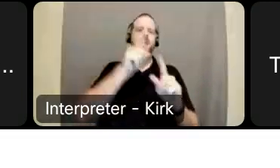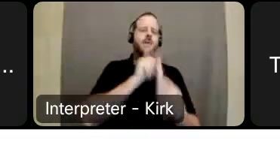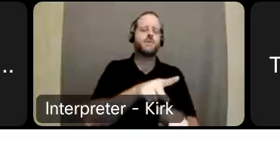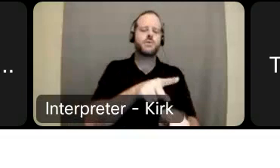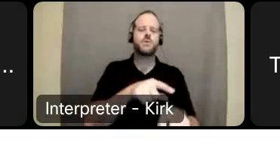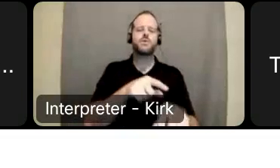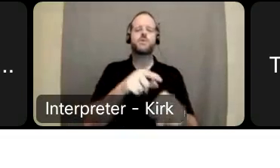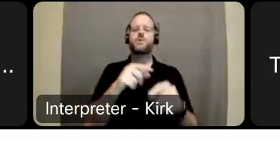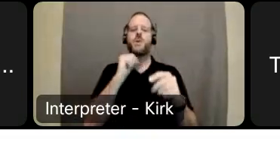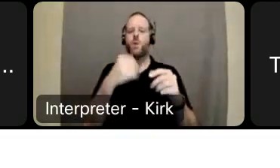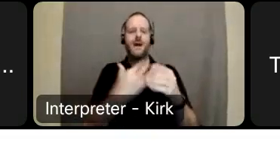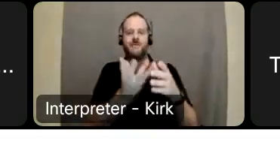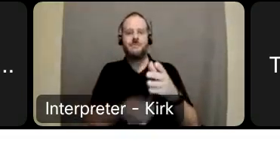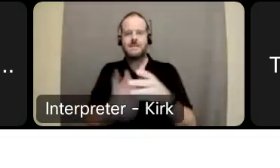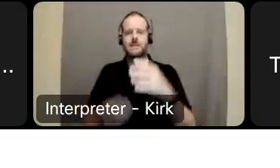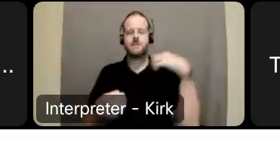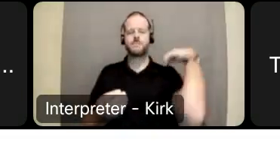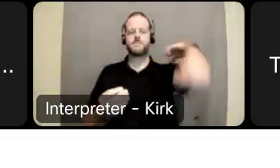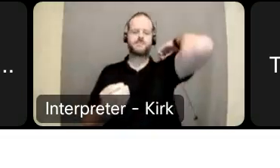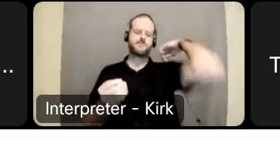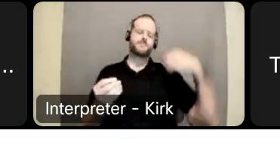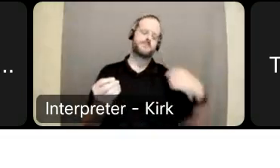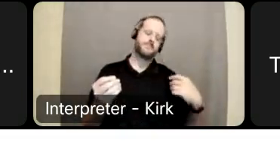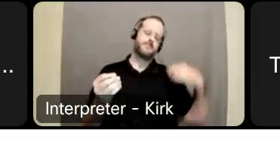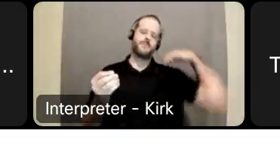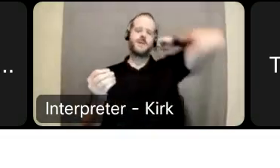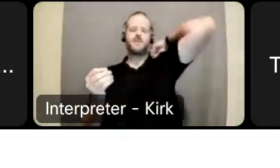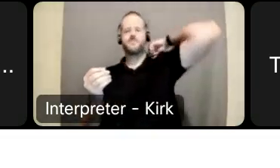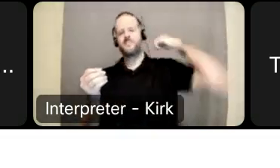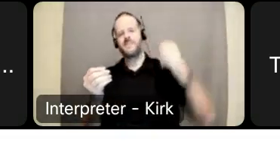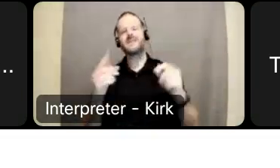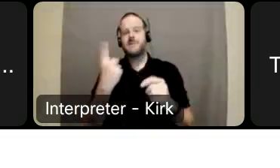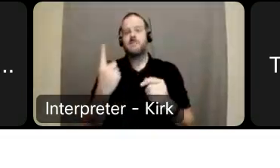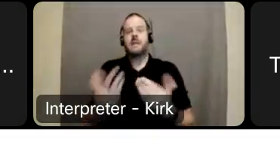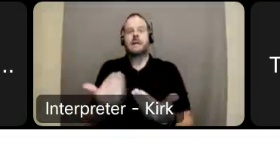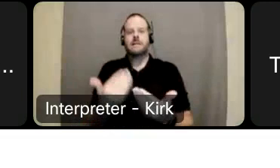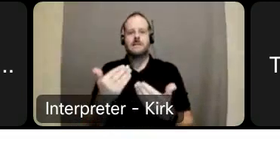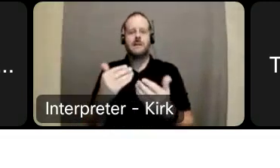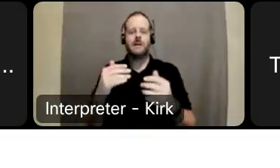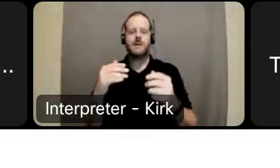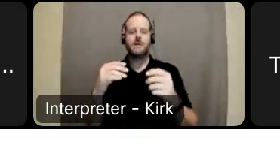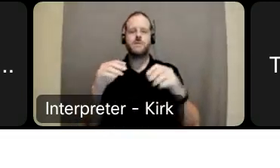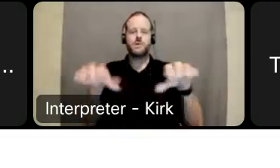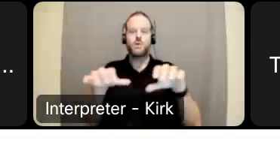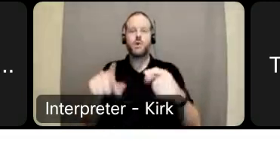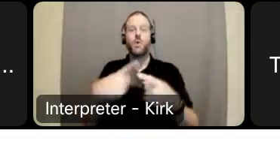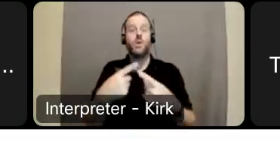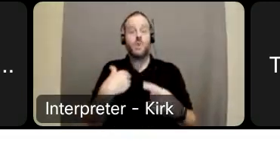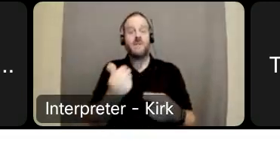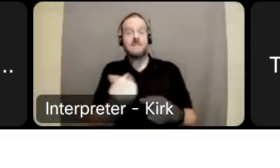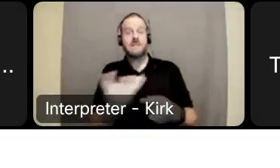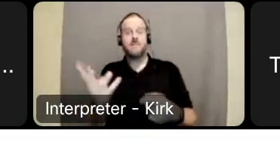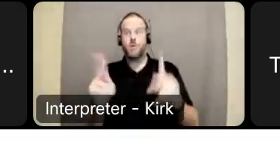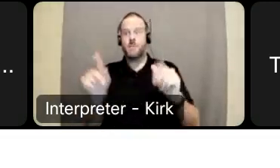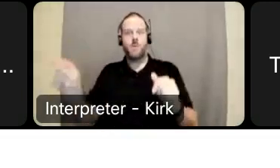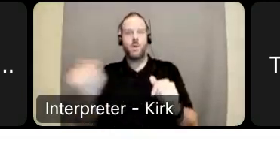have sections that are missed. And this is really something that's kind of easy to do when you have multiple team members entering